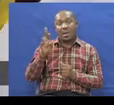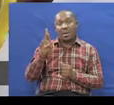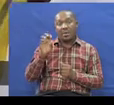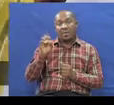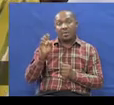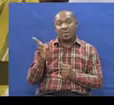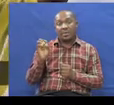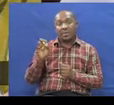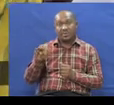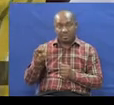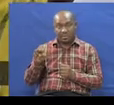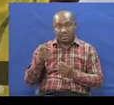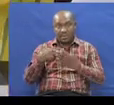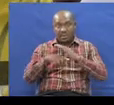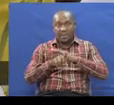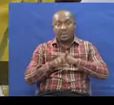in the laboratory.